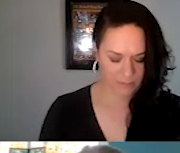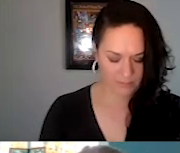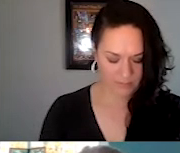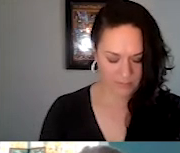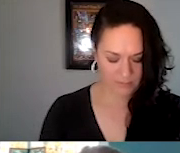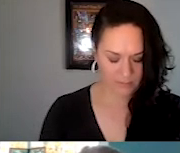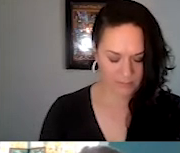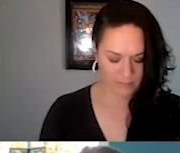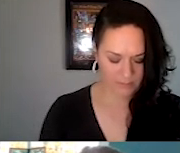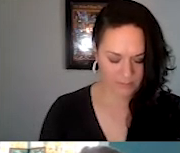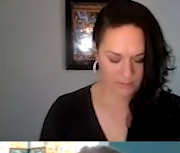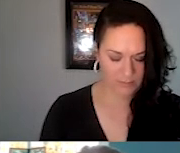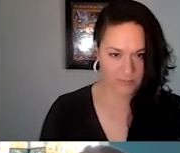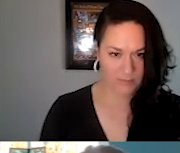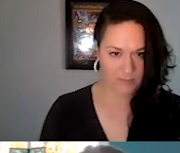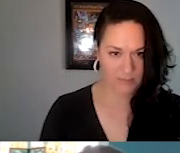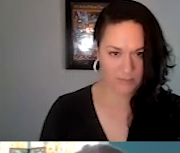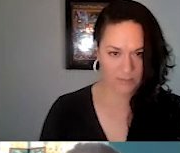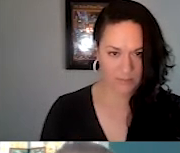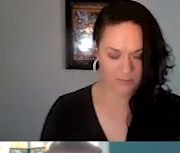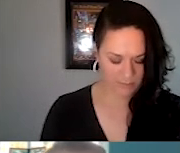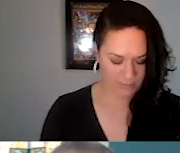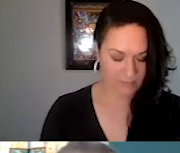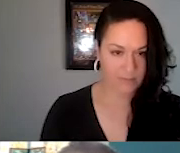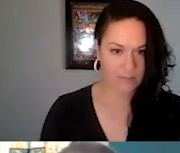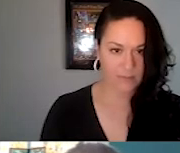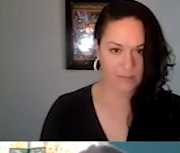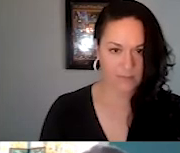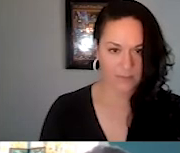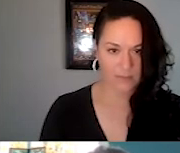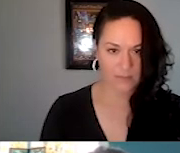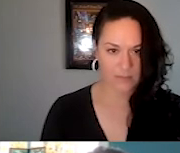ointments, to creams. Next slide, please.